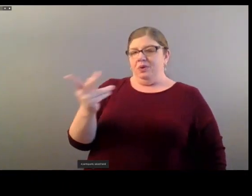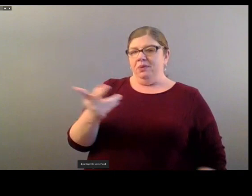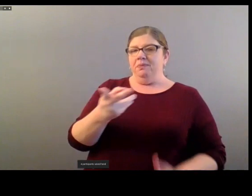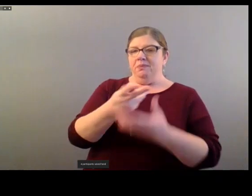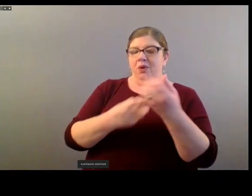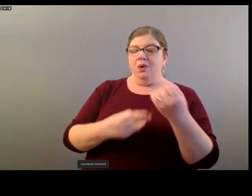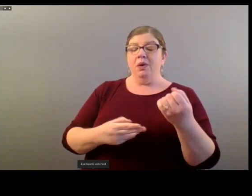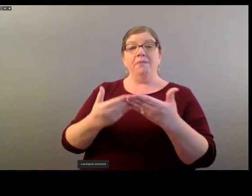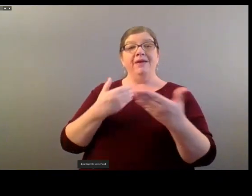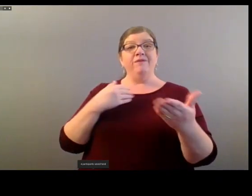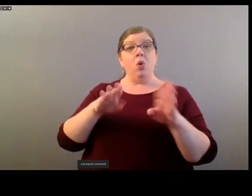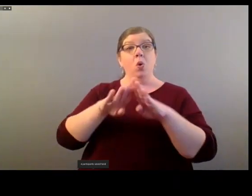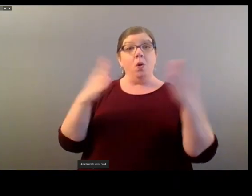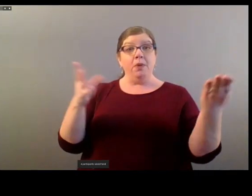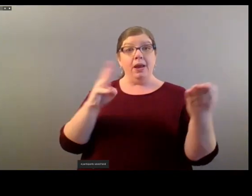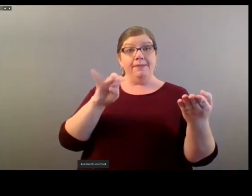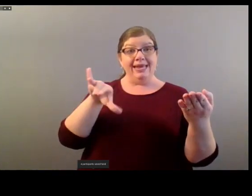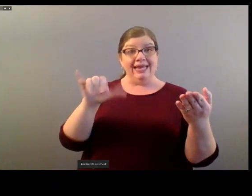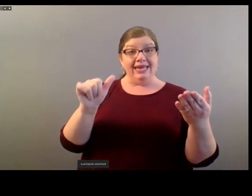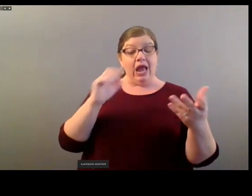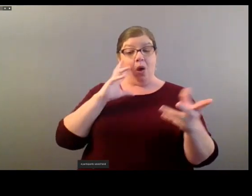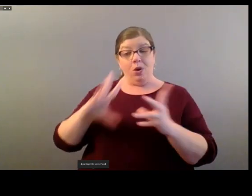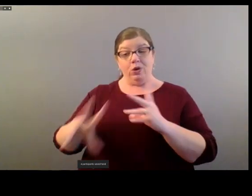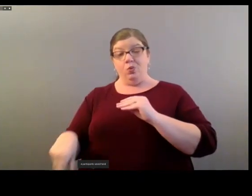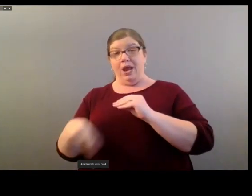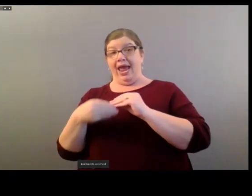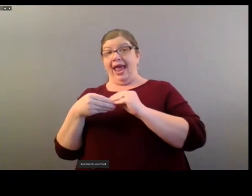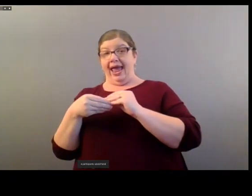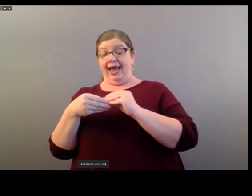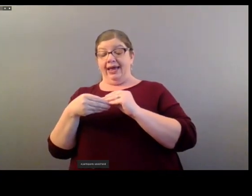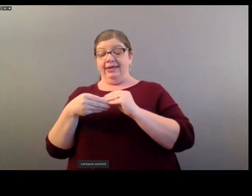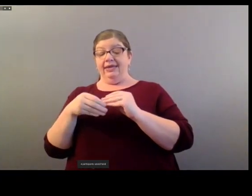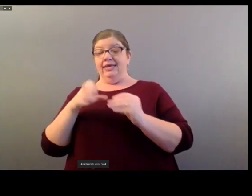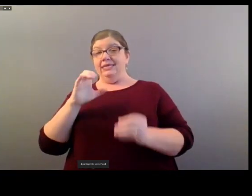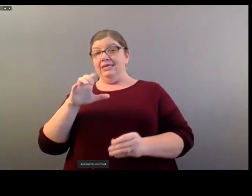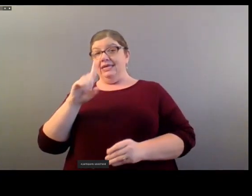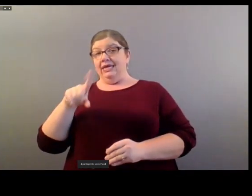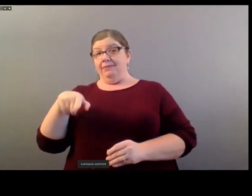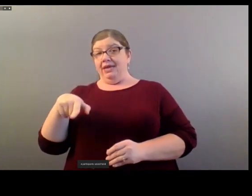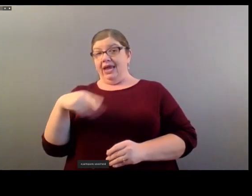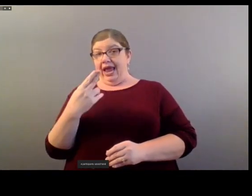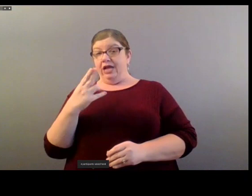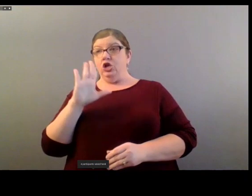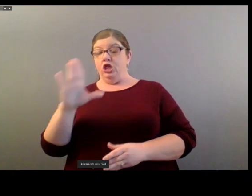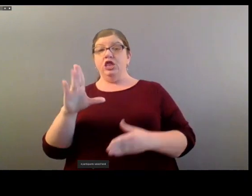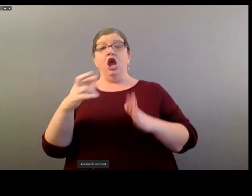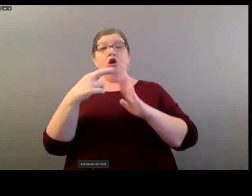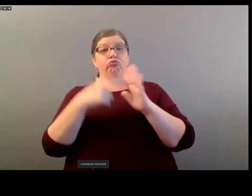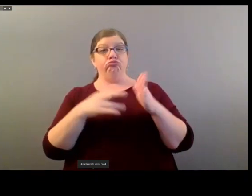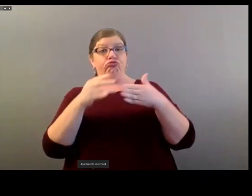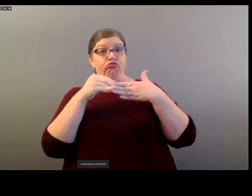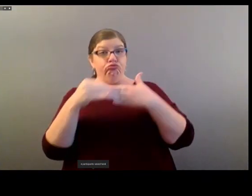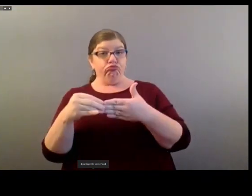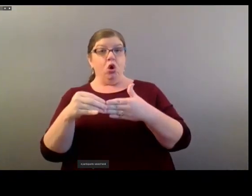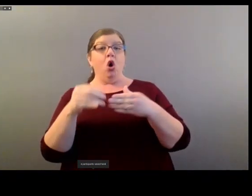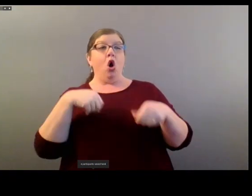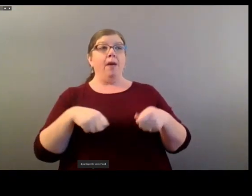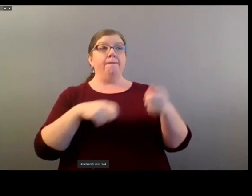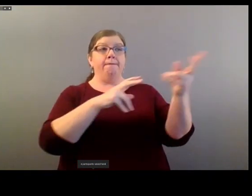open it up to media, I also wanted to add that CDPH guidelines are posted